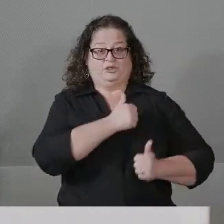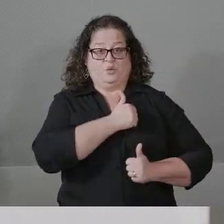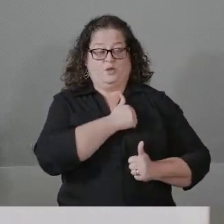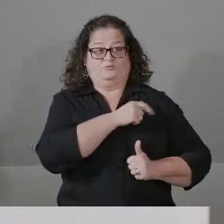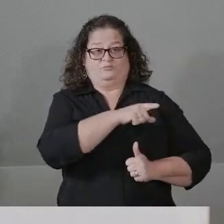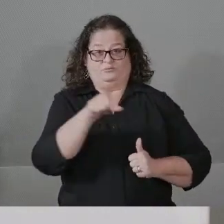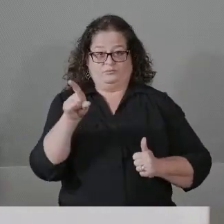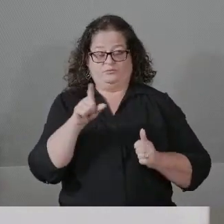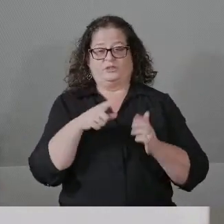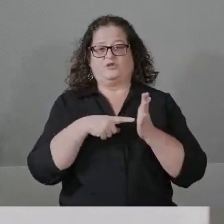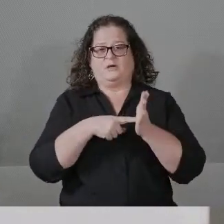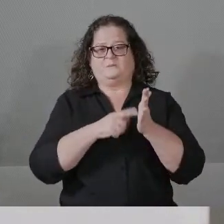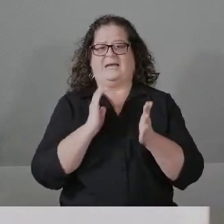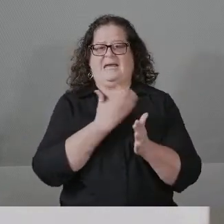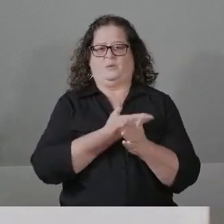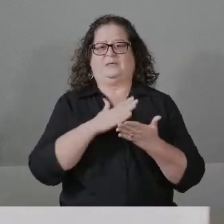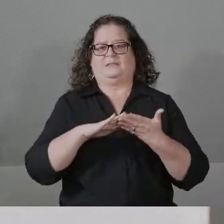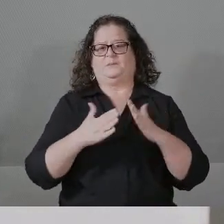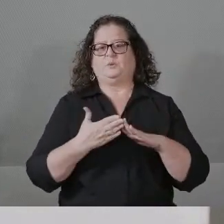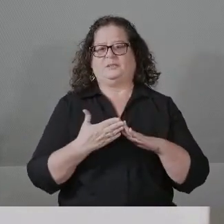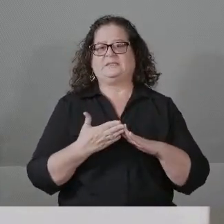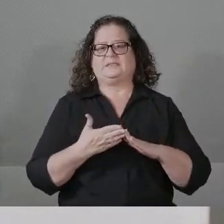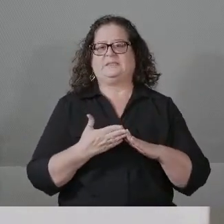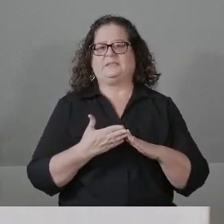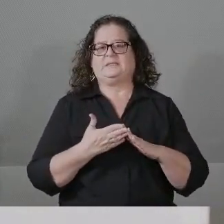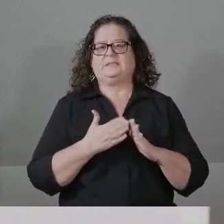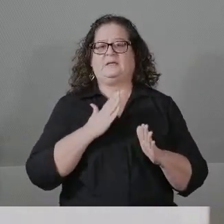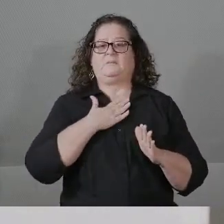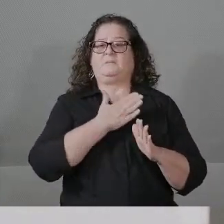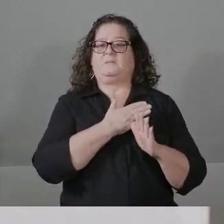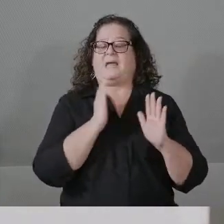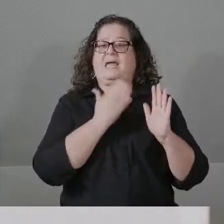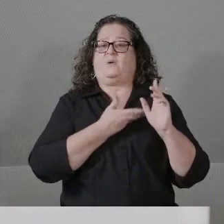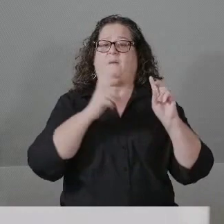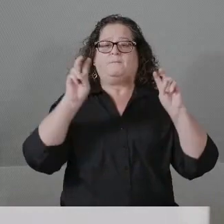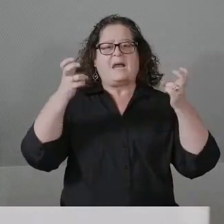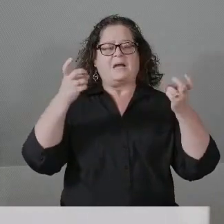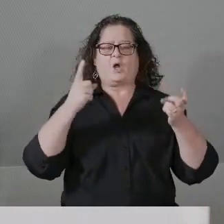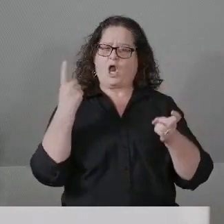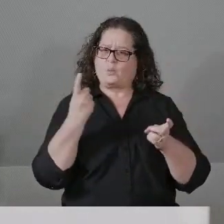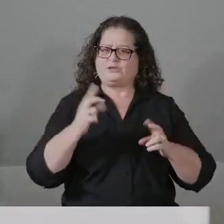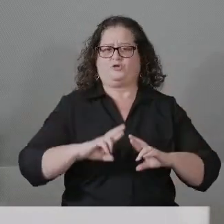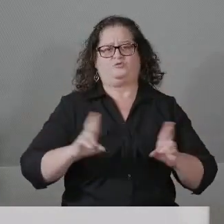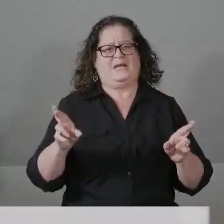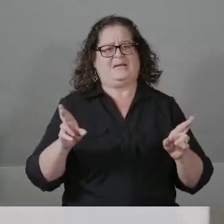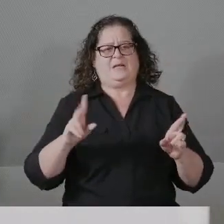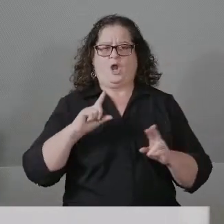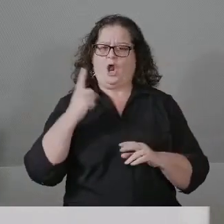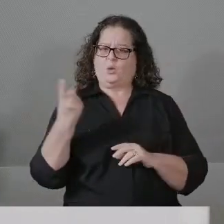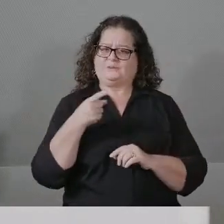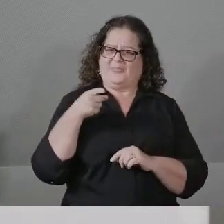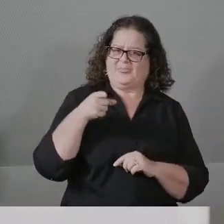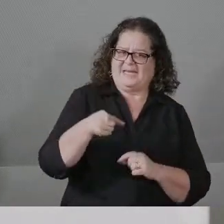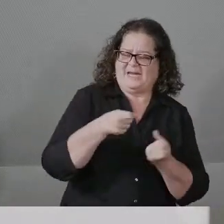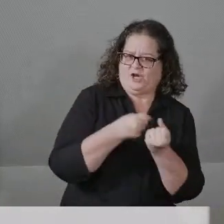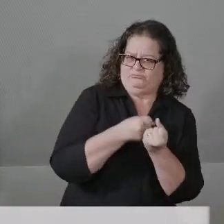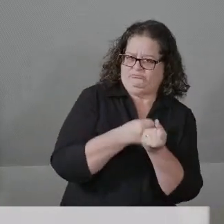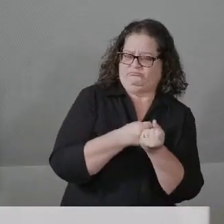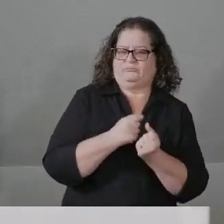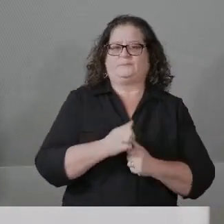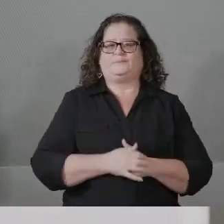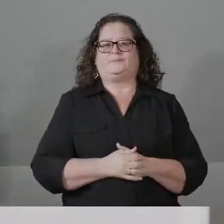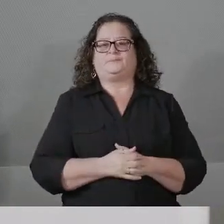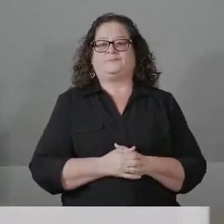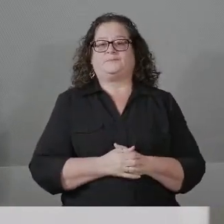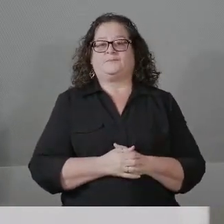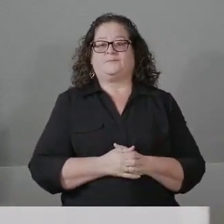as well. And the motto of the National Guard is always ready and always there. And I wouldn't be ready if I wasn't getting this vaccine. And I owe it